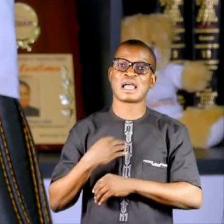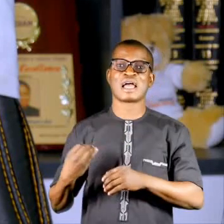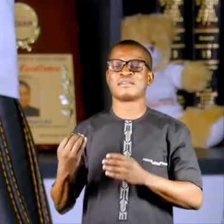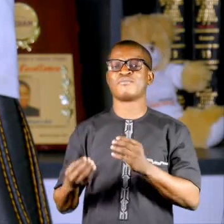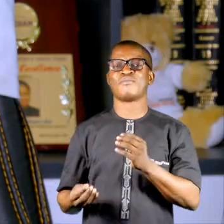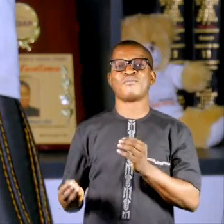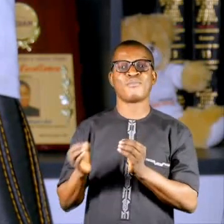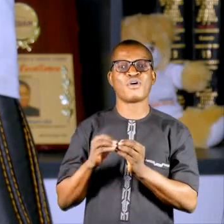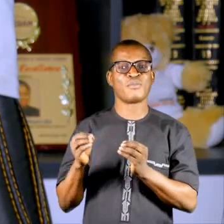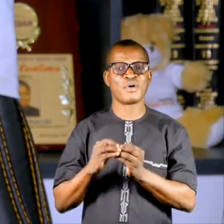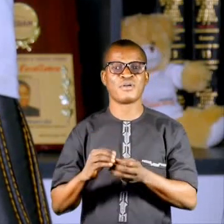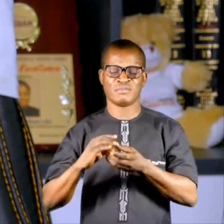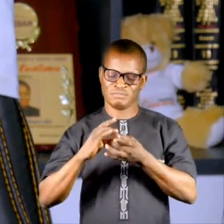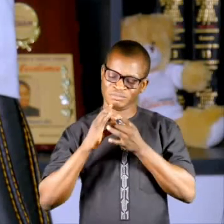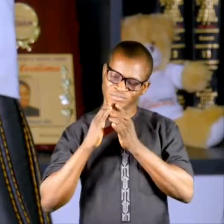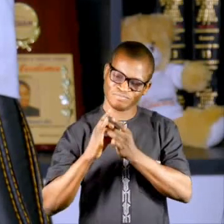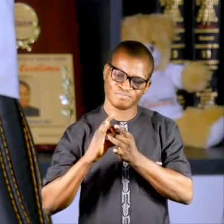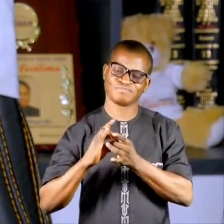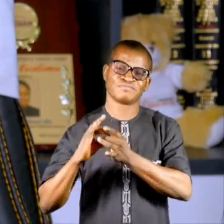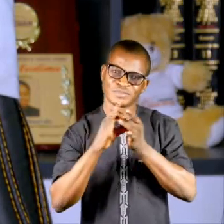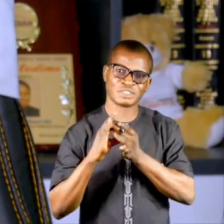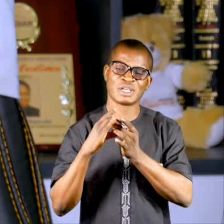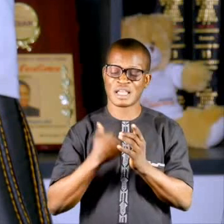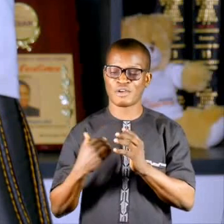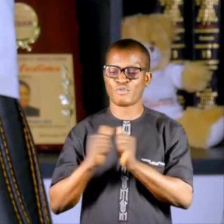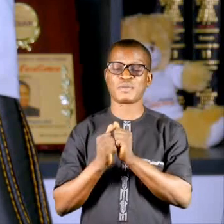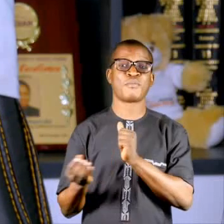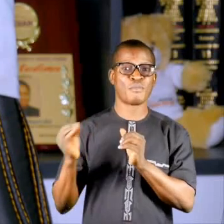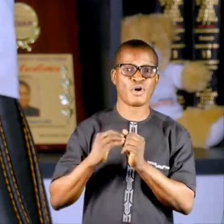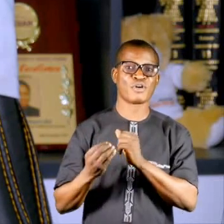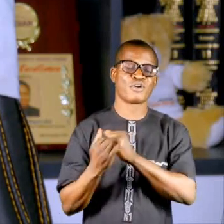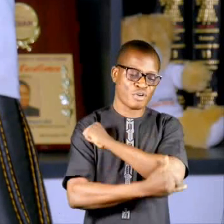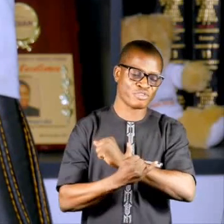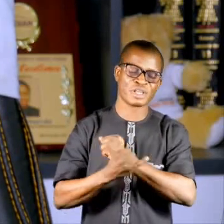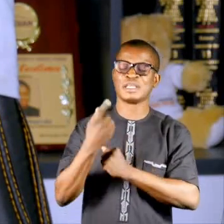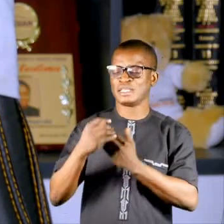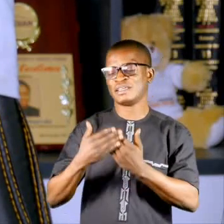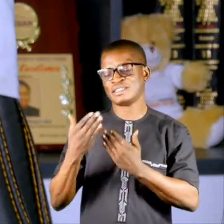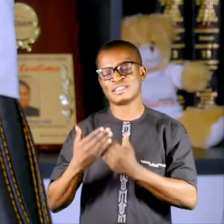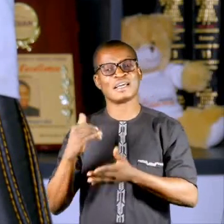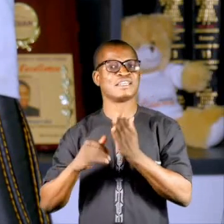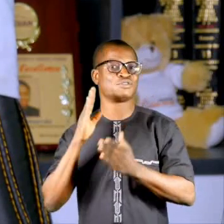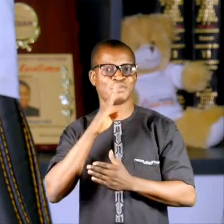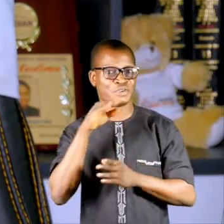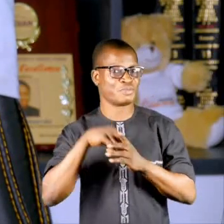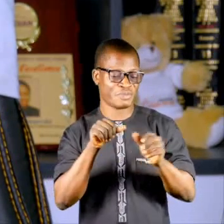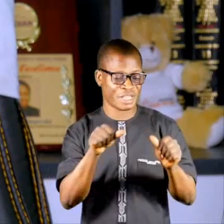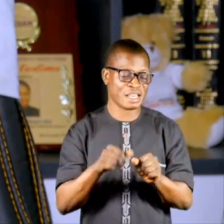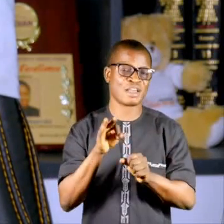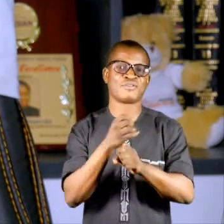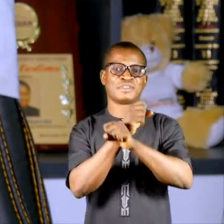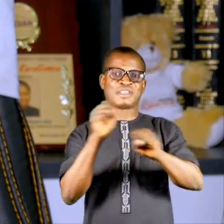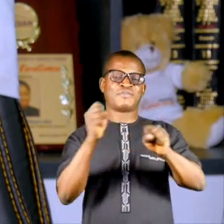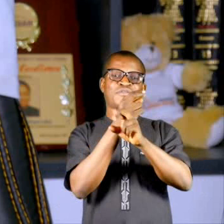And the more fluid cooperation we have with more countries, the easier it will be in terms